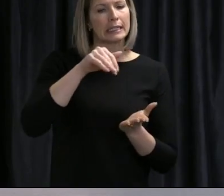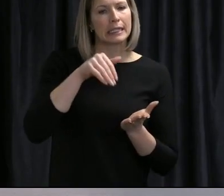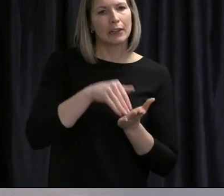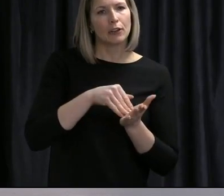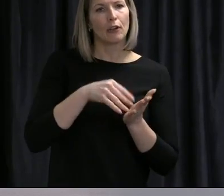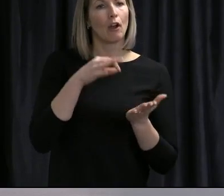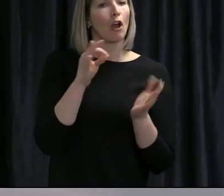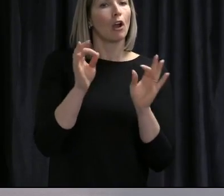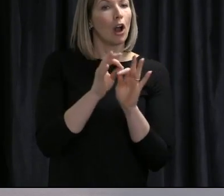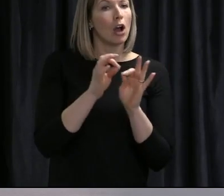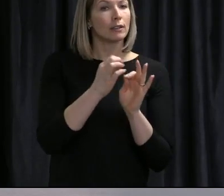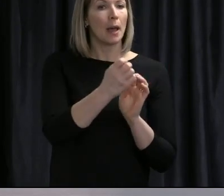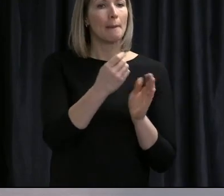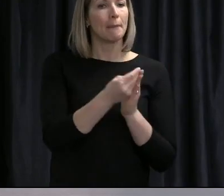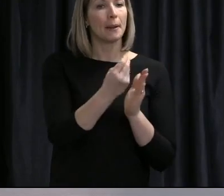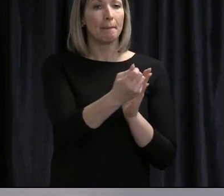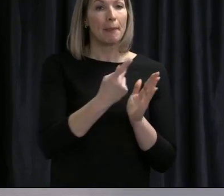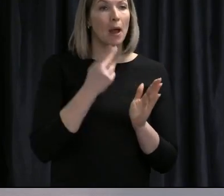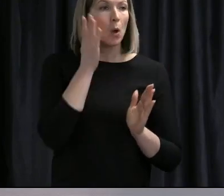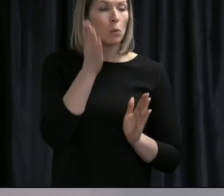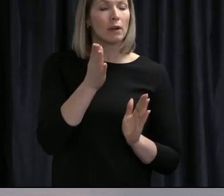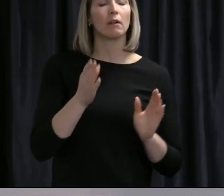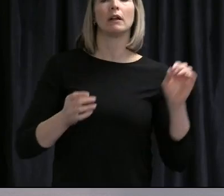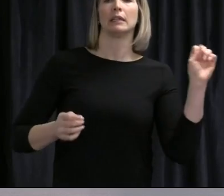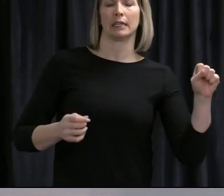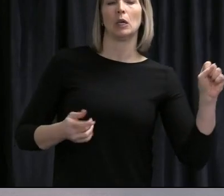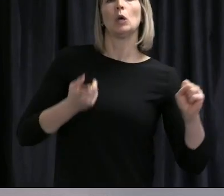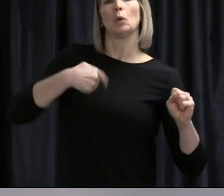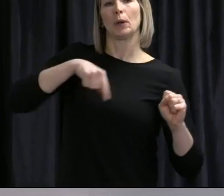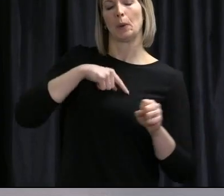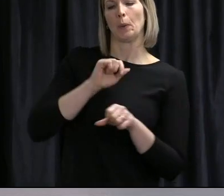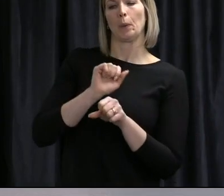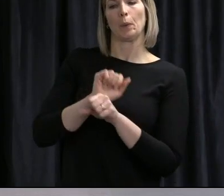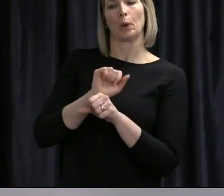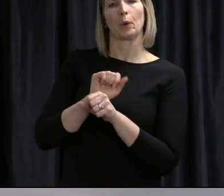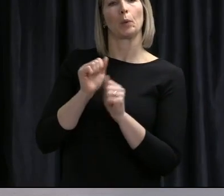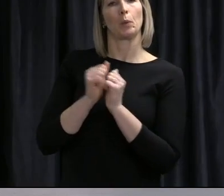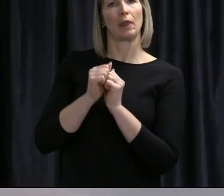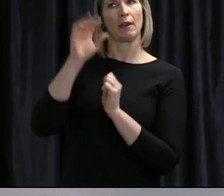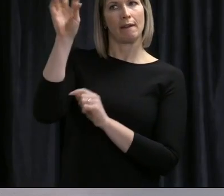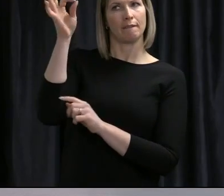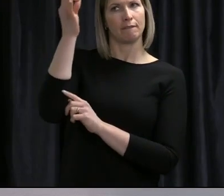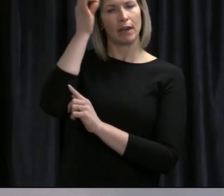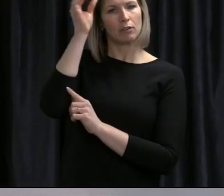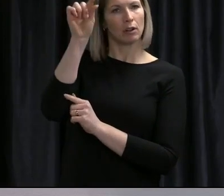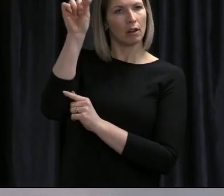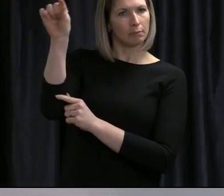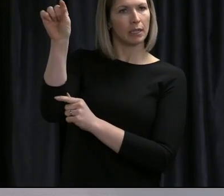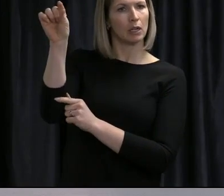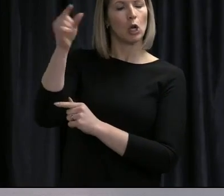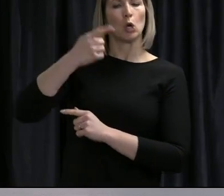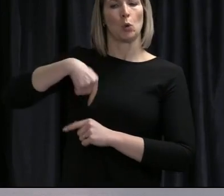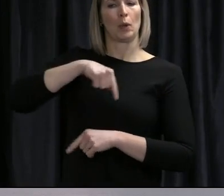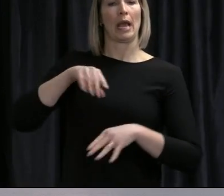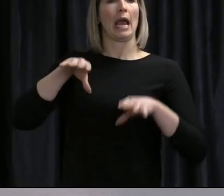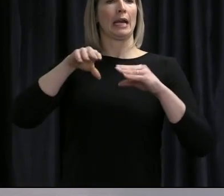working with the federal government, we recognize that decisions that are responsible made by governments is that we accept the responsibility to make sure